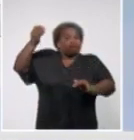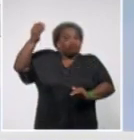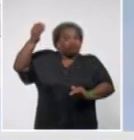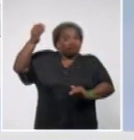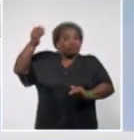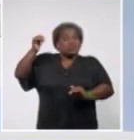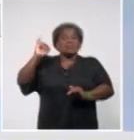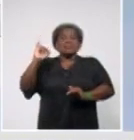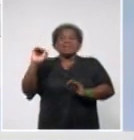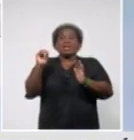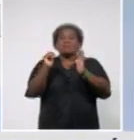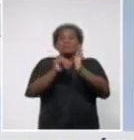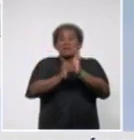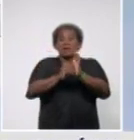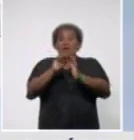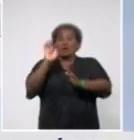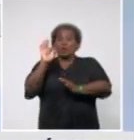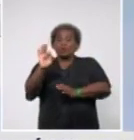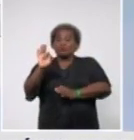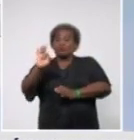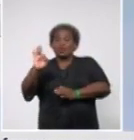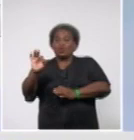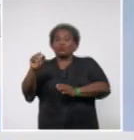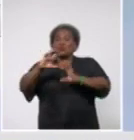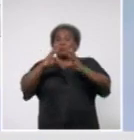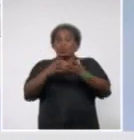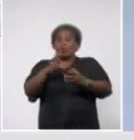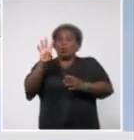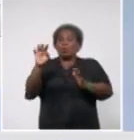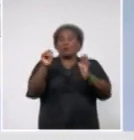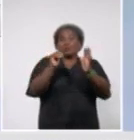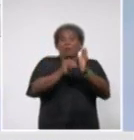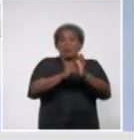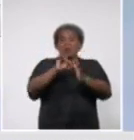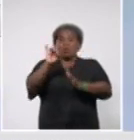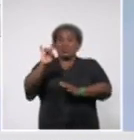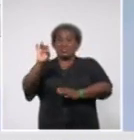6,878 people who died of the virus yesterday,